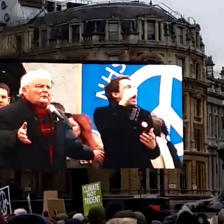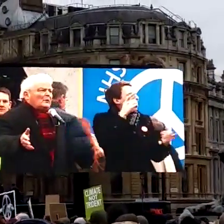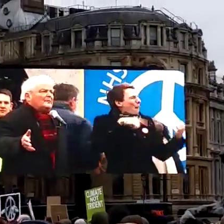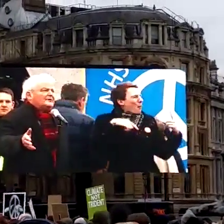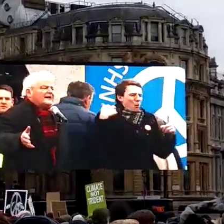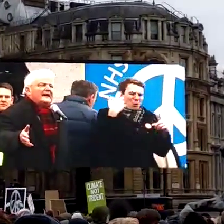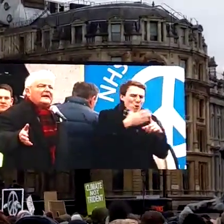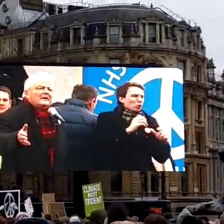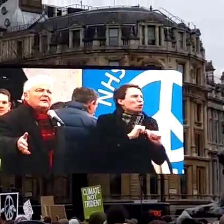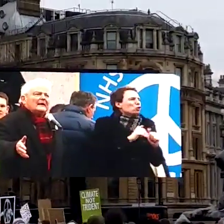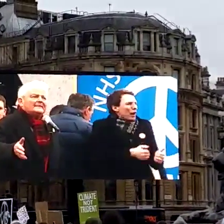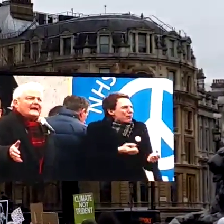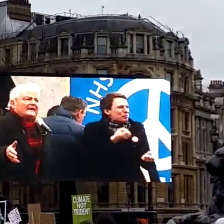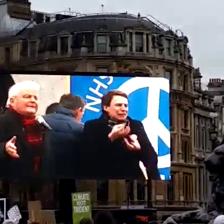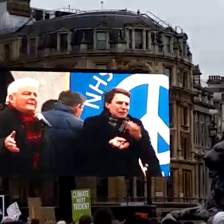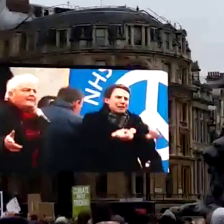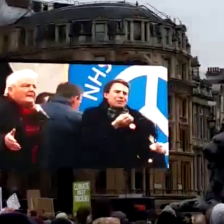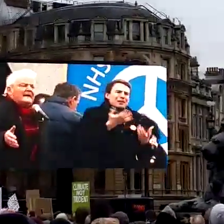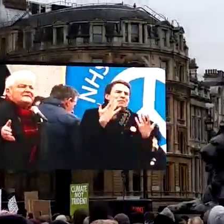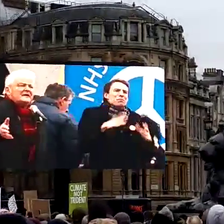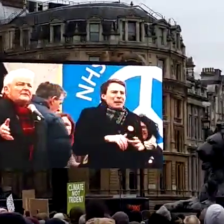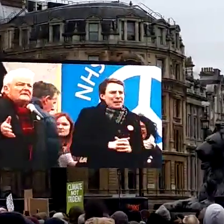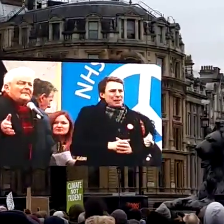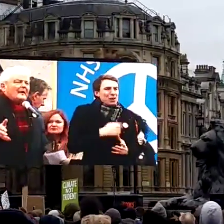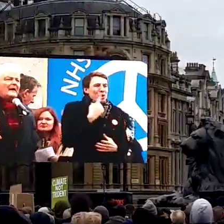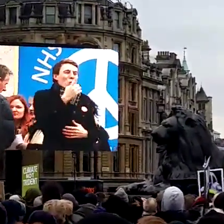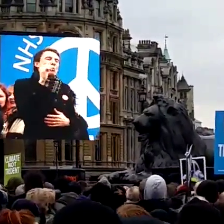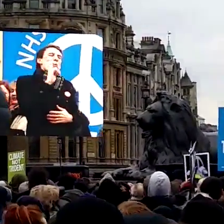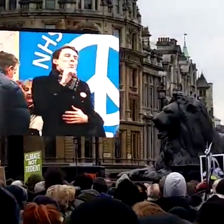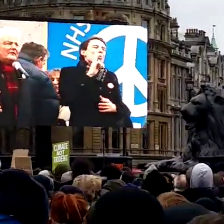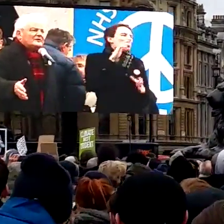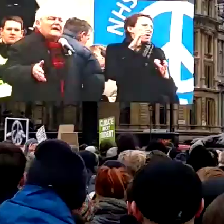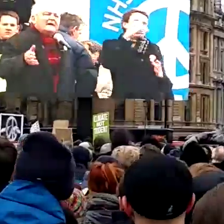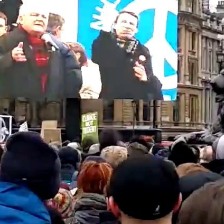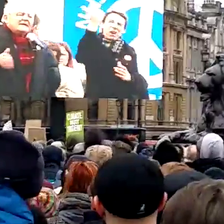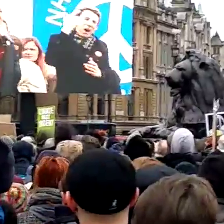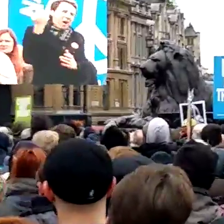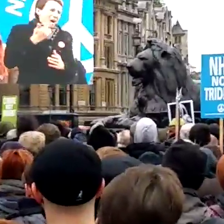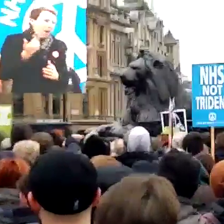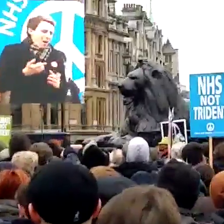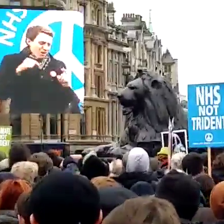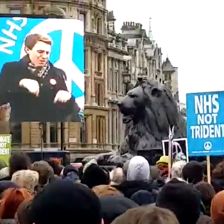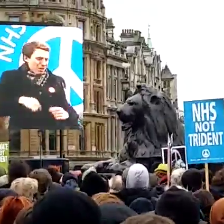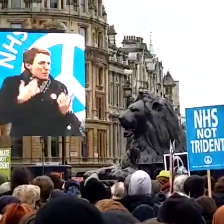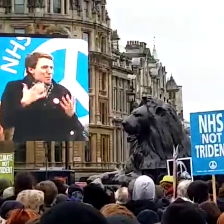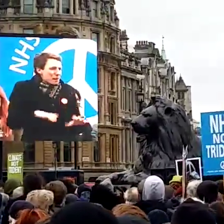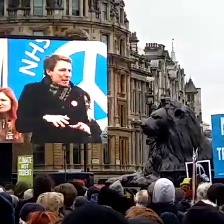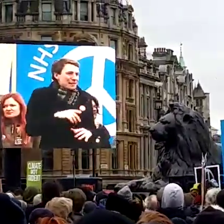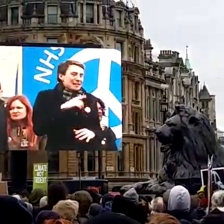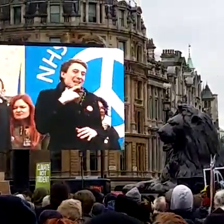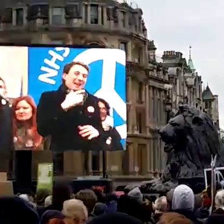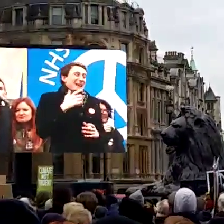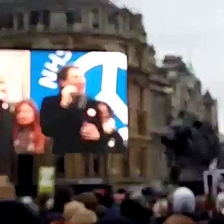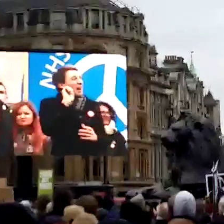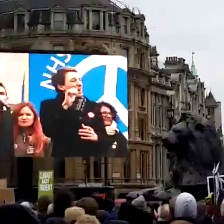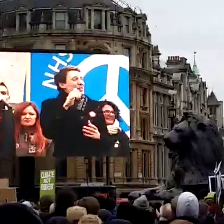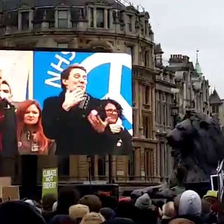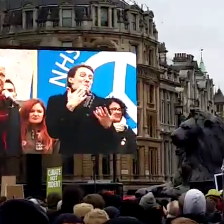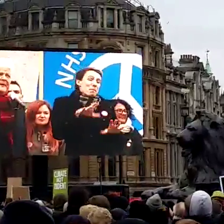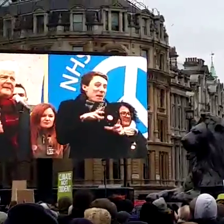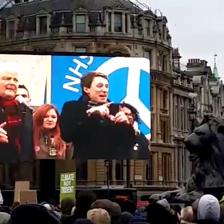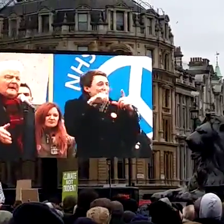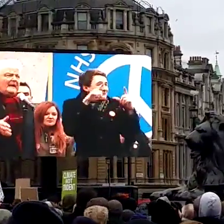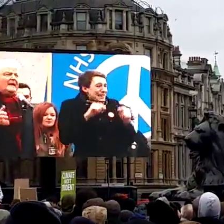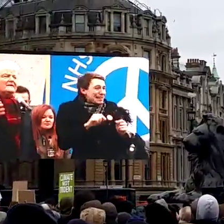I spoke to a woman today who'd come down from Kissing or somewhere with electricity. £65 to come down. That's